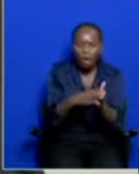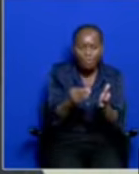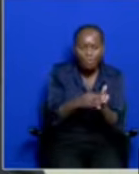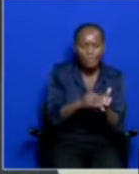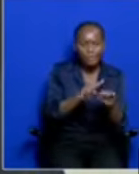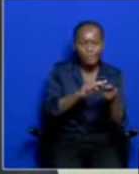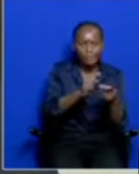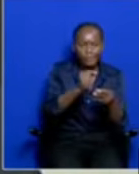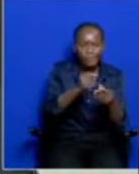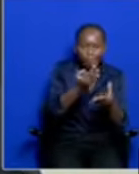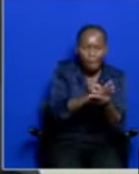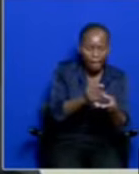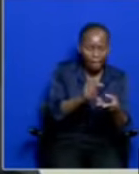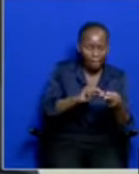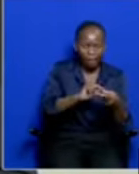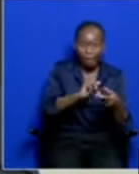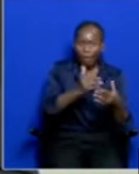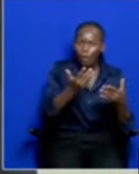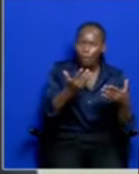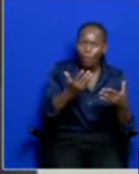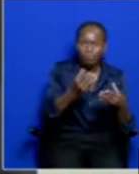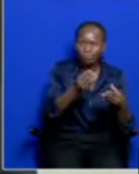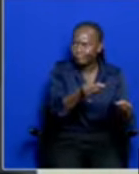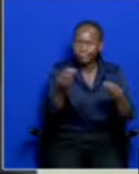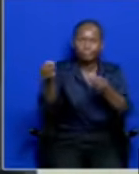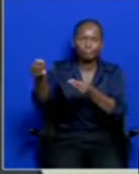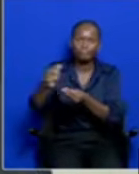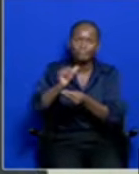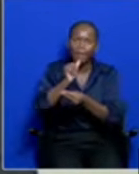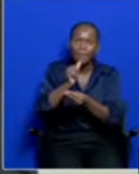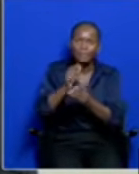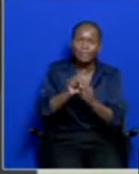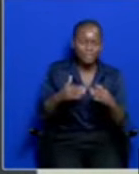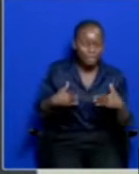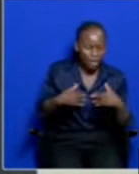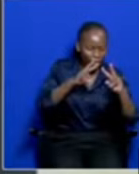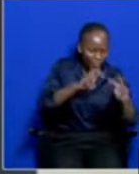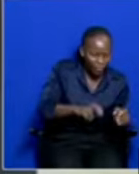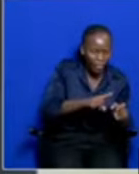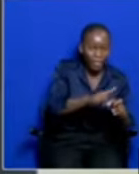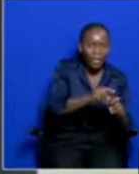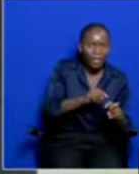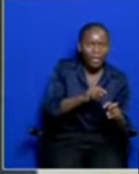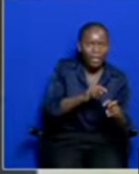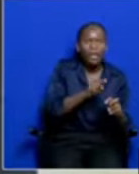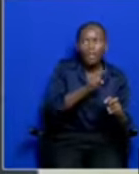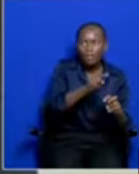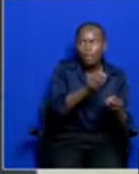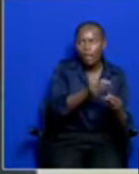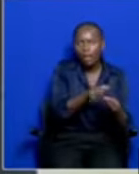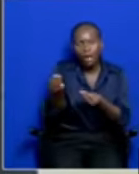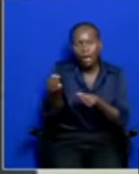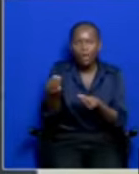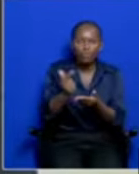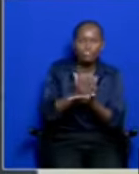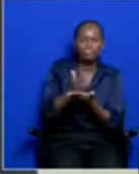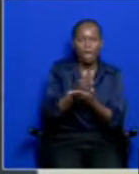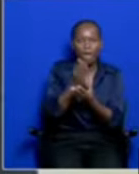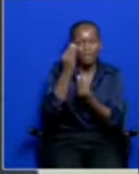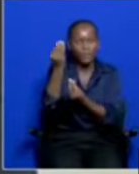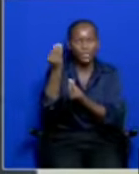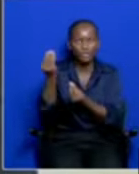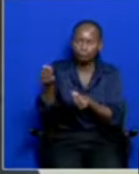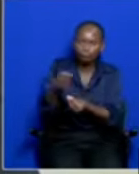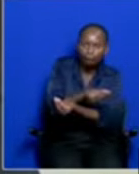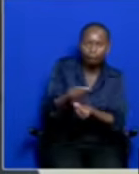initial stage. And when the case progresses, they need more information, they come to us. The person who